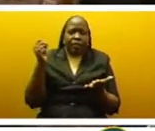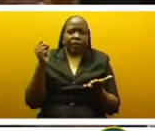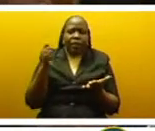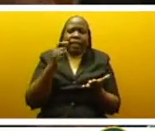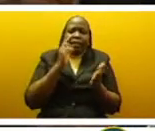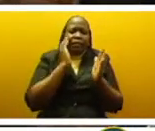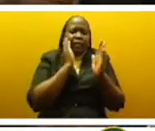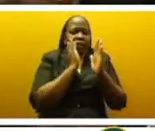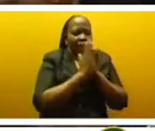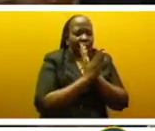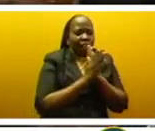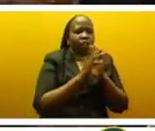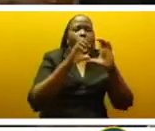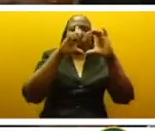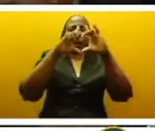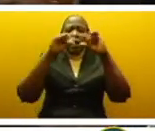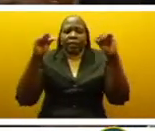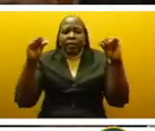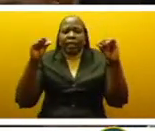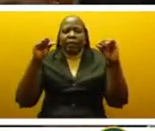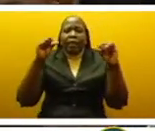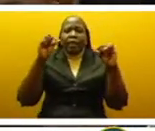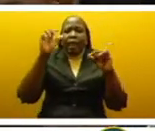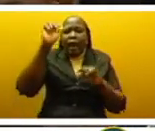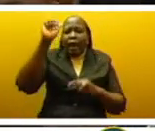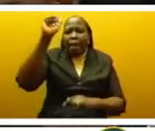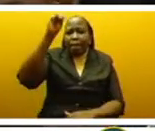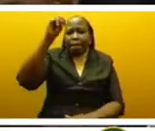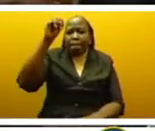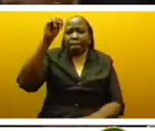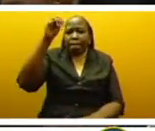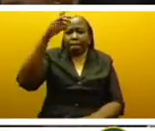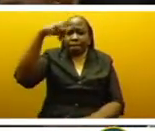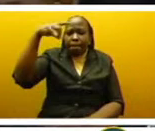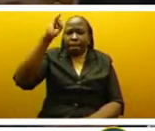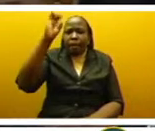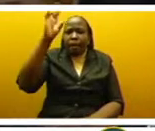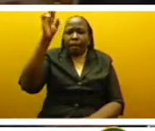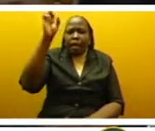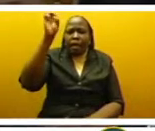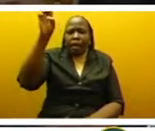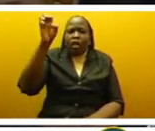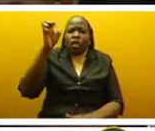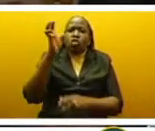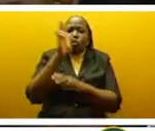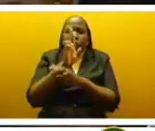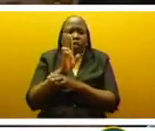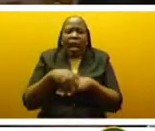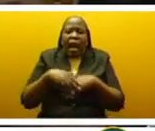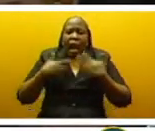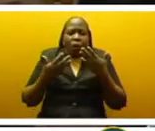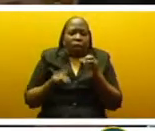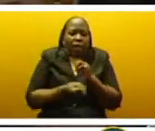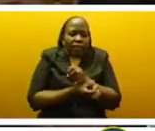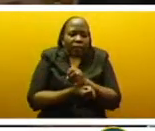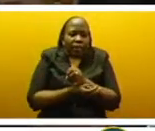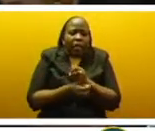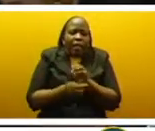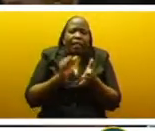umpire is using. So how is this umpire as independent as they are claiming to be? That